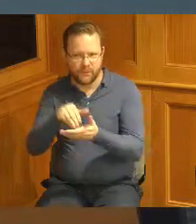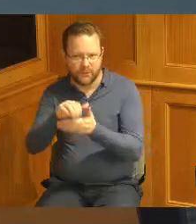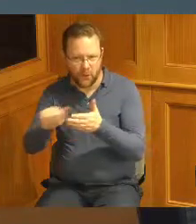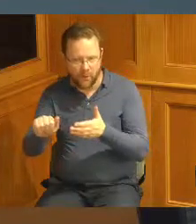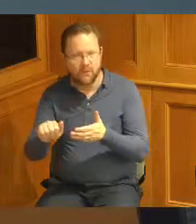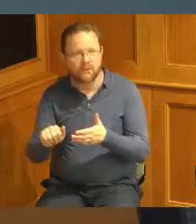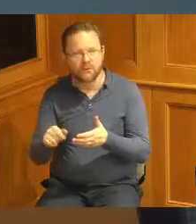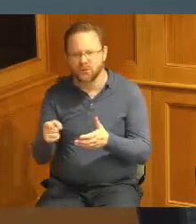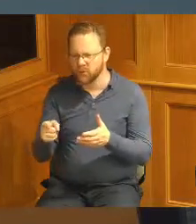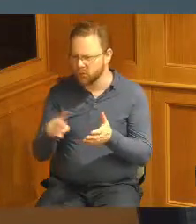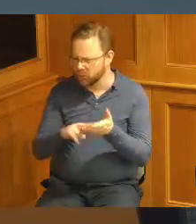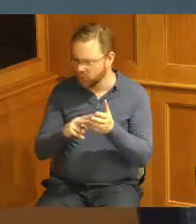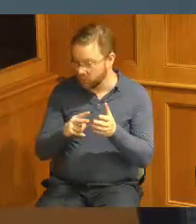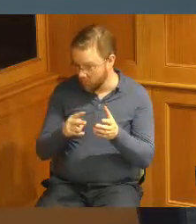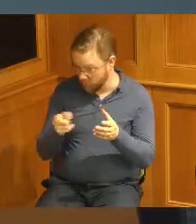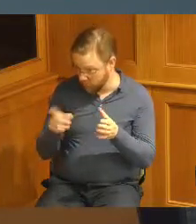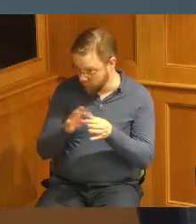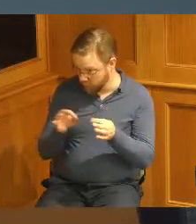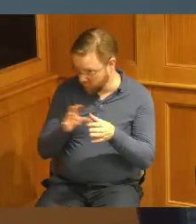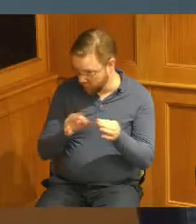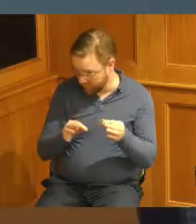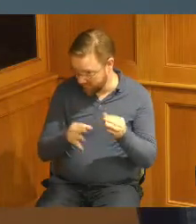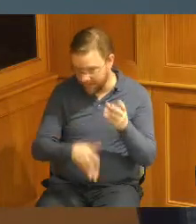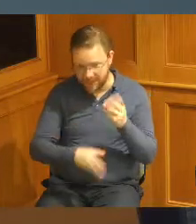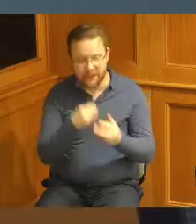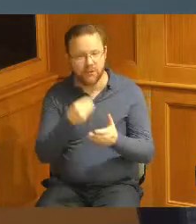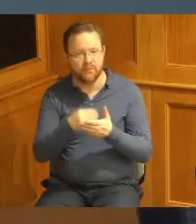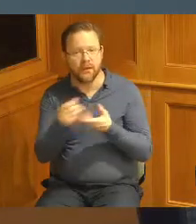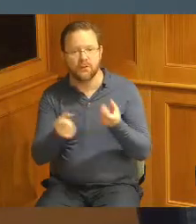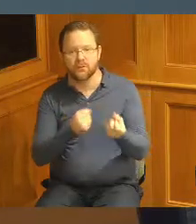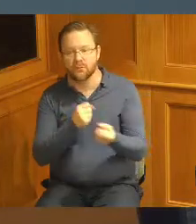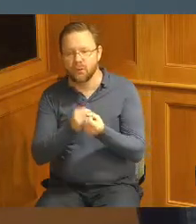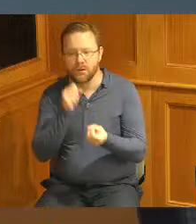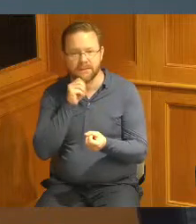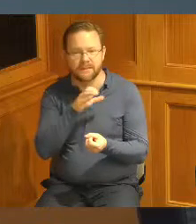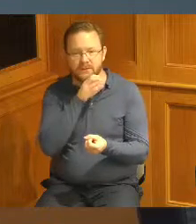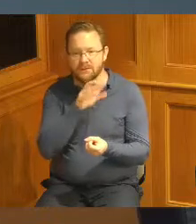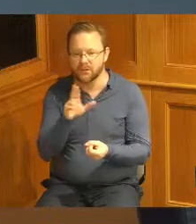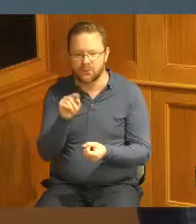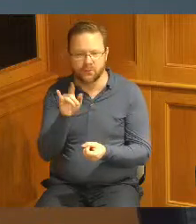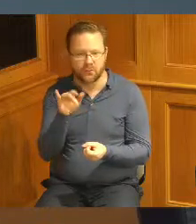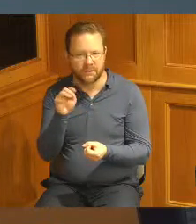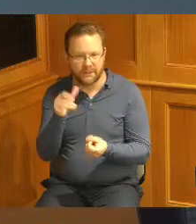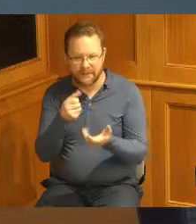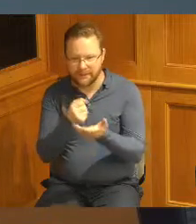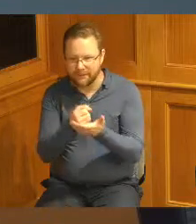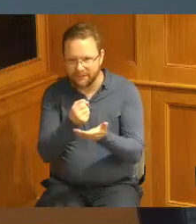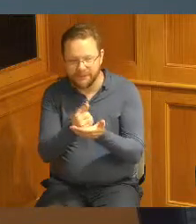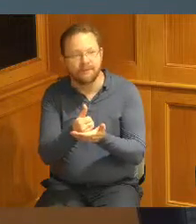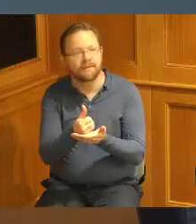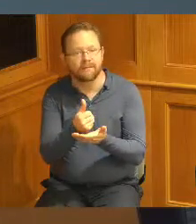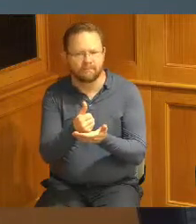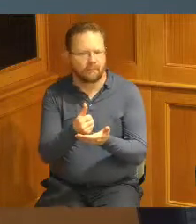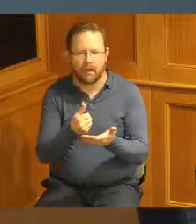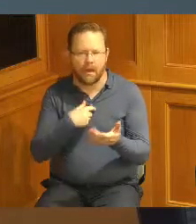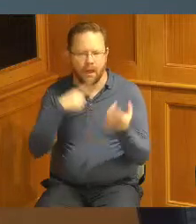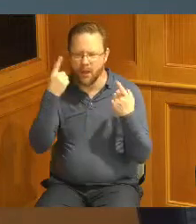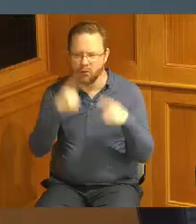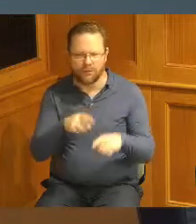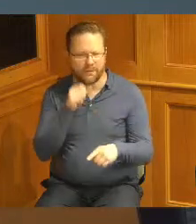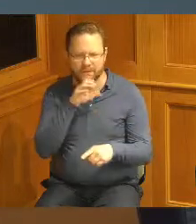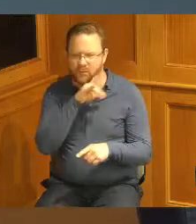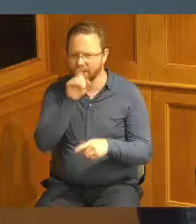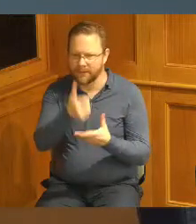talking about additional monies for senior utility assistance, and I totally agree with that because seniors need a lot of help too.